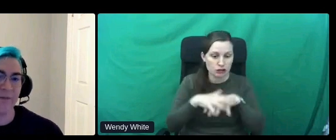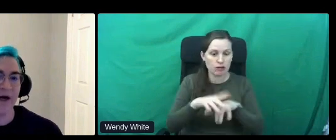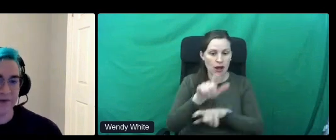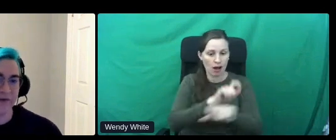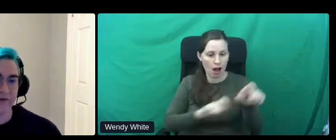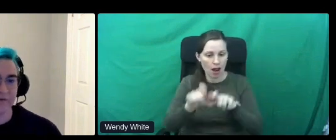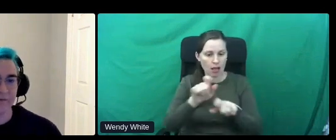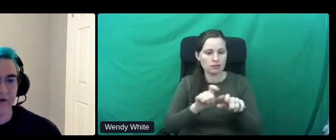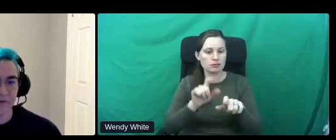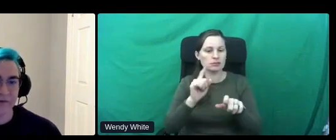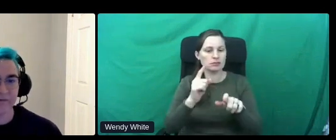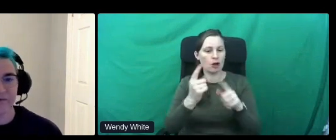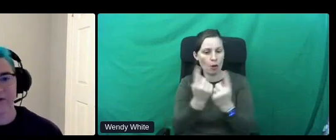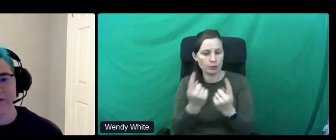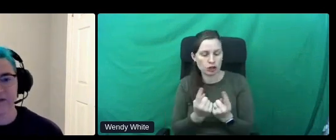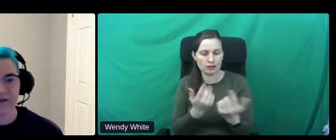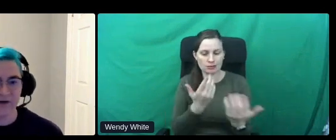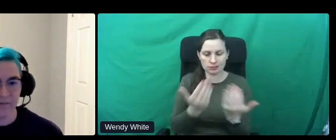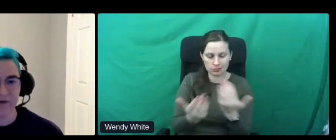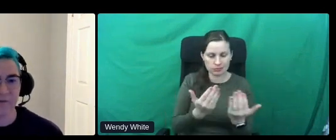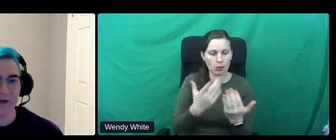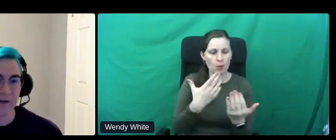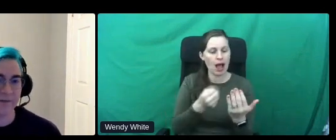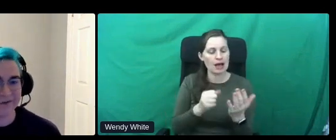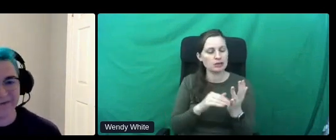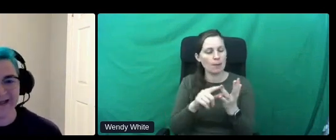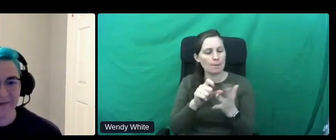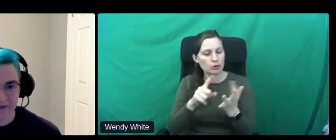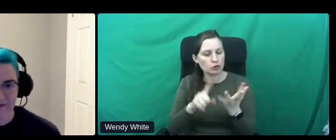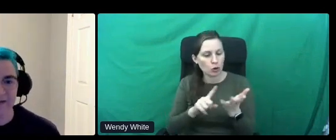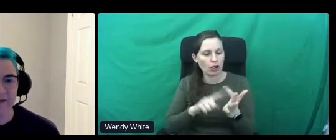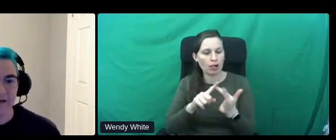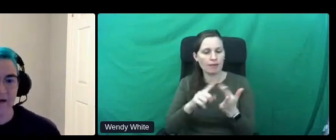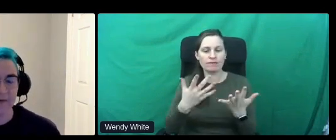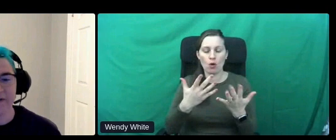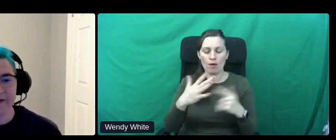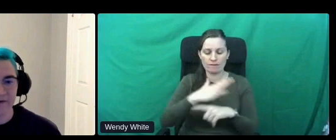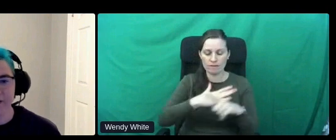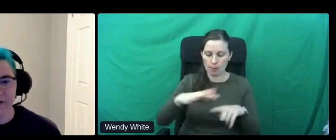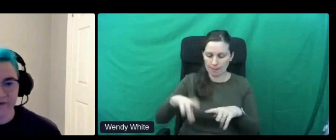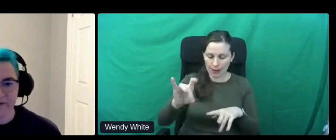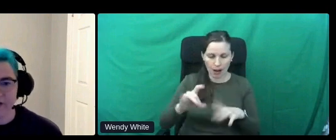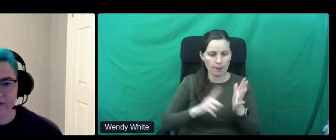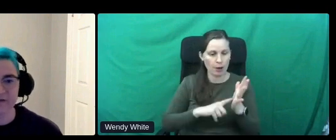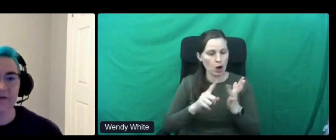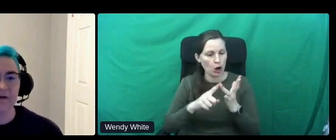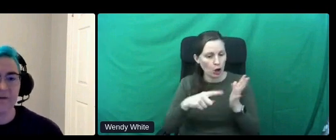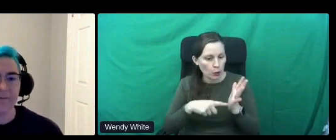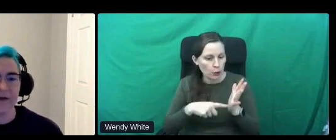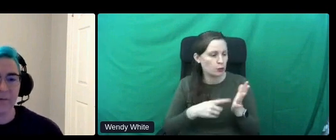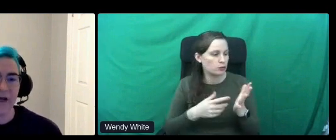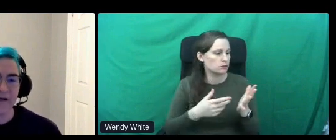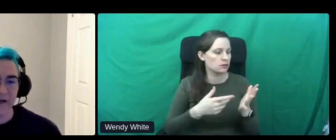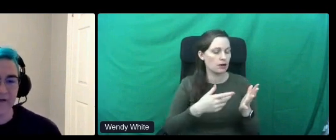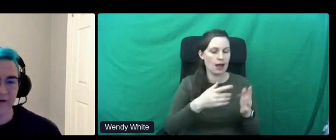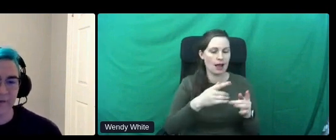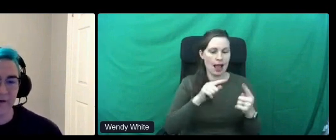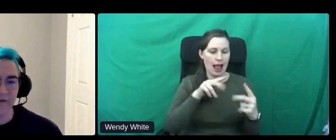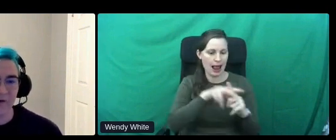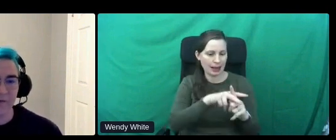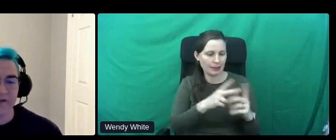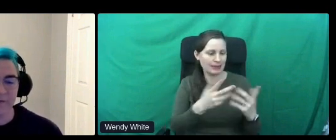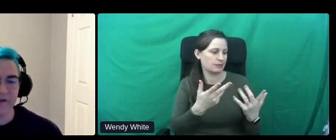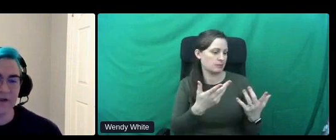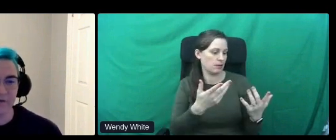We had modules for things like environmental pickup, loot, enemies, locked or unlocked chests. And then we had to hand script